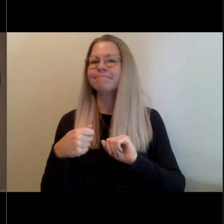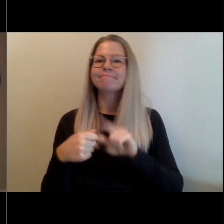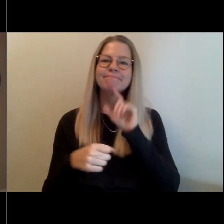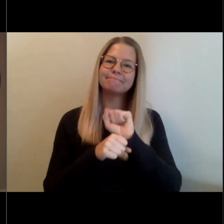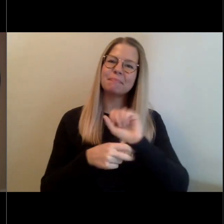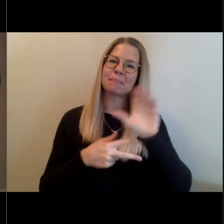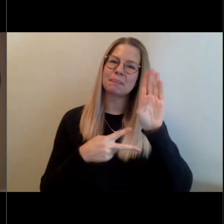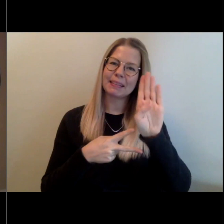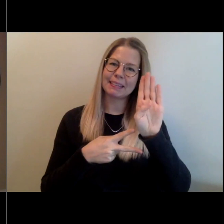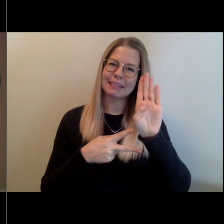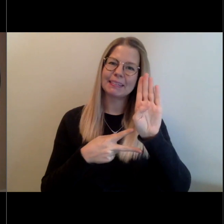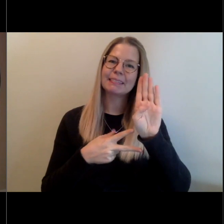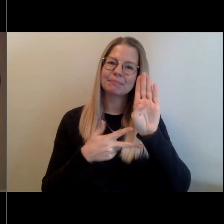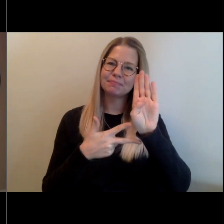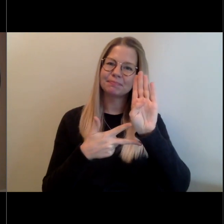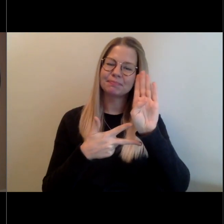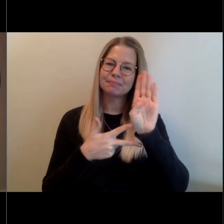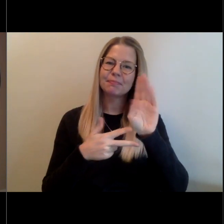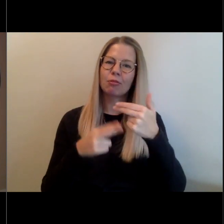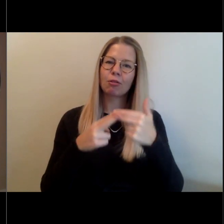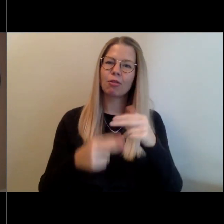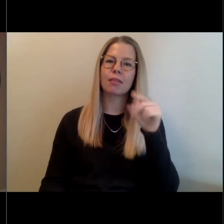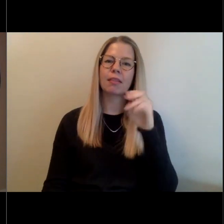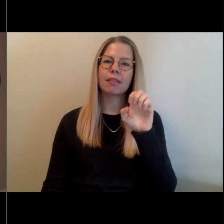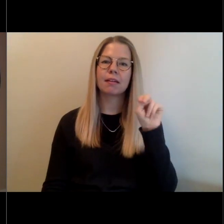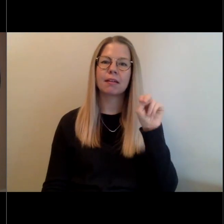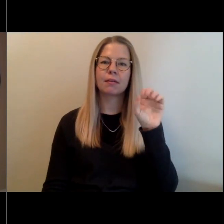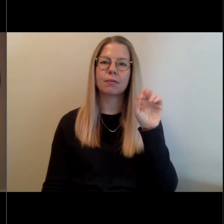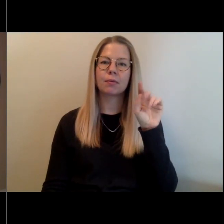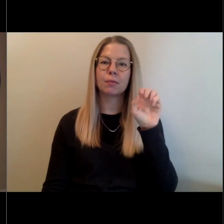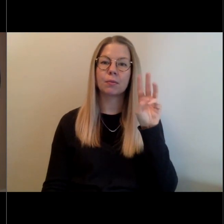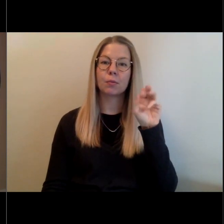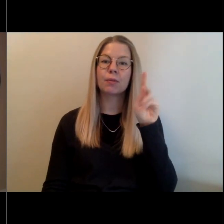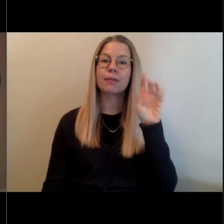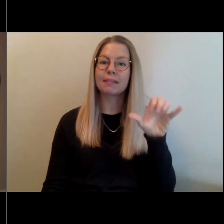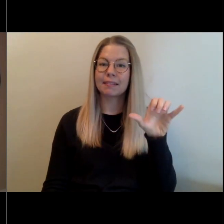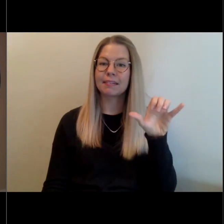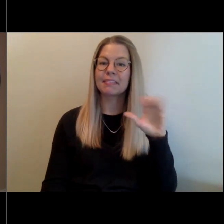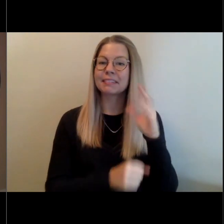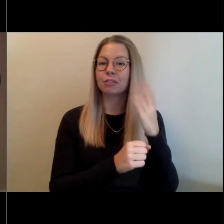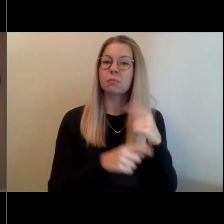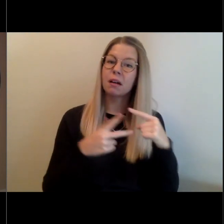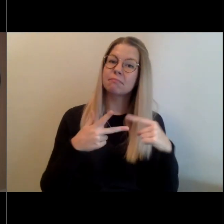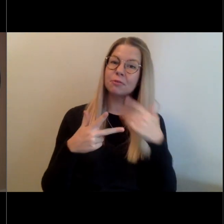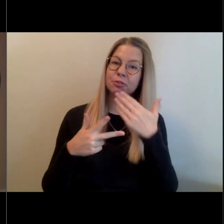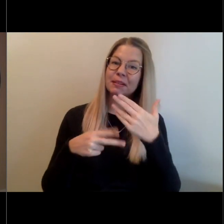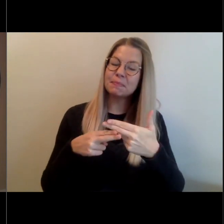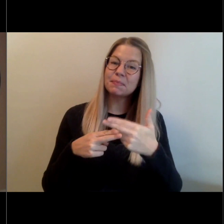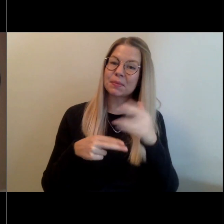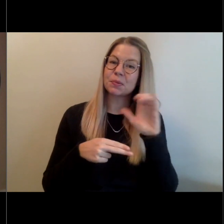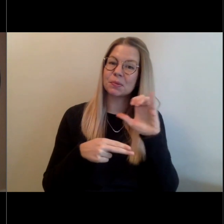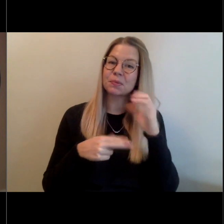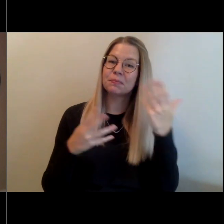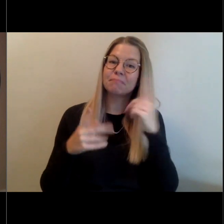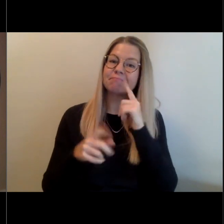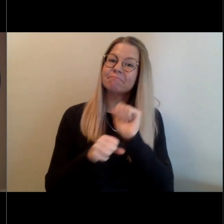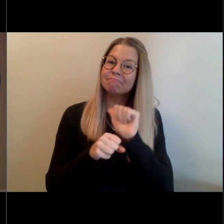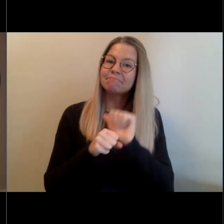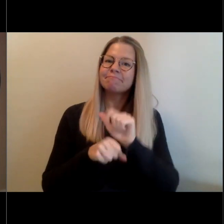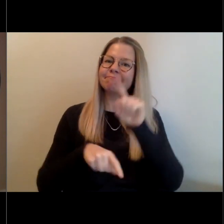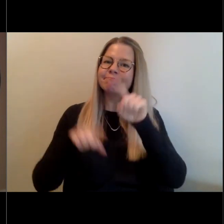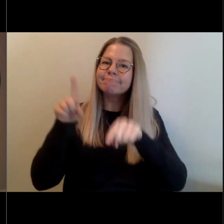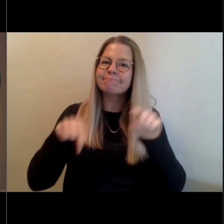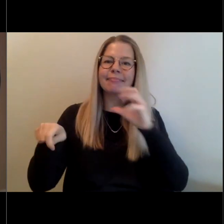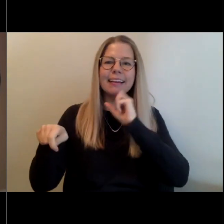Noteworthy Singers. But I think C would be a great option too, because it is an intergenerational choir. And it was great to hear about.